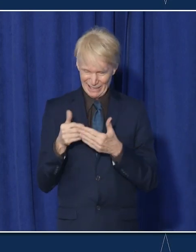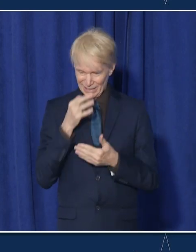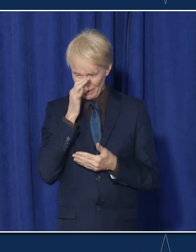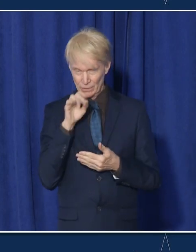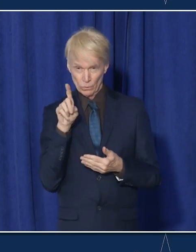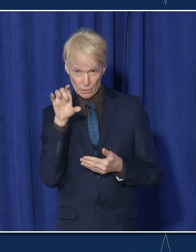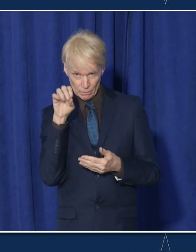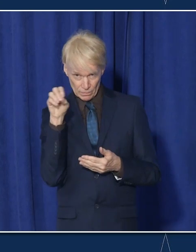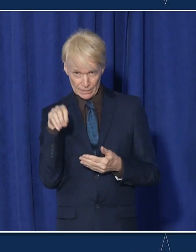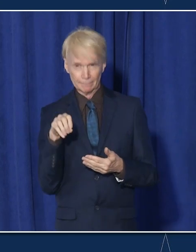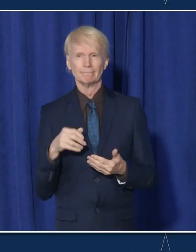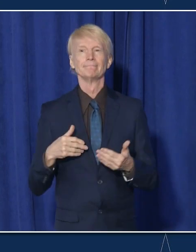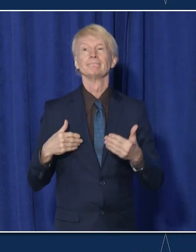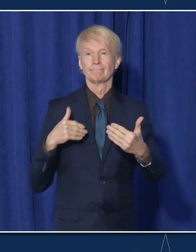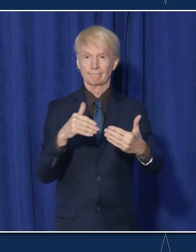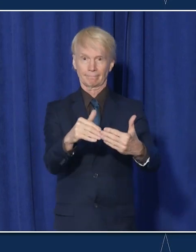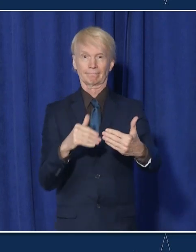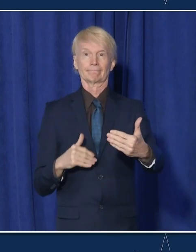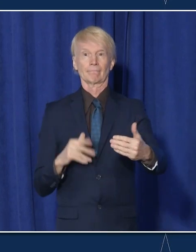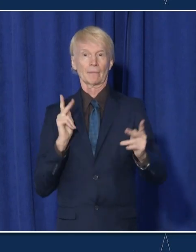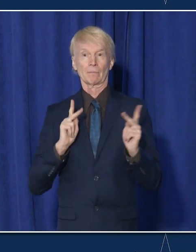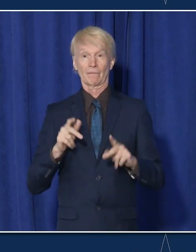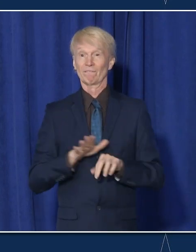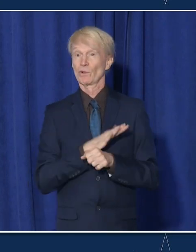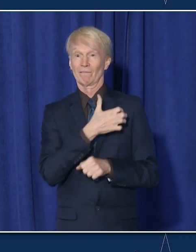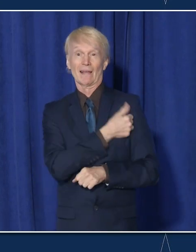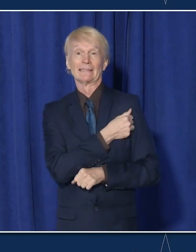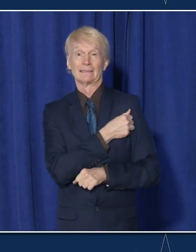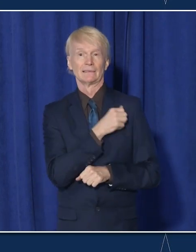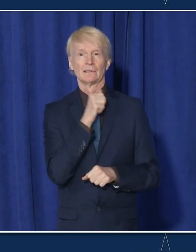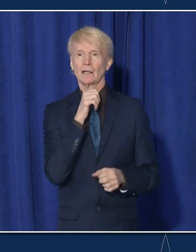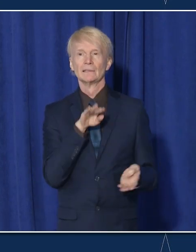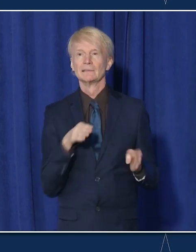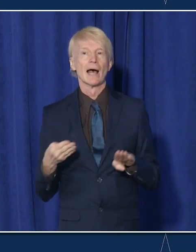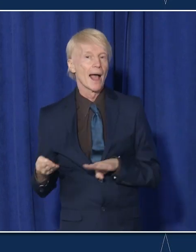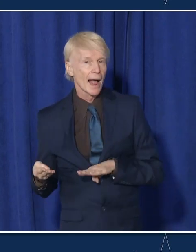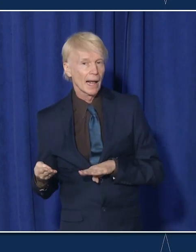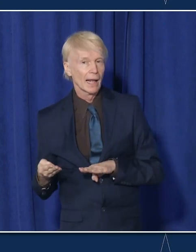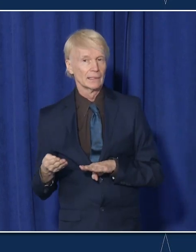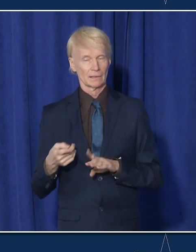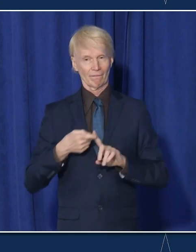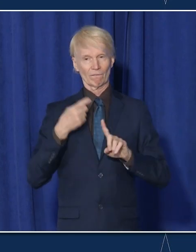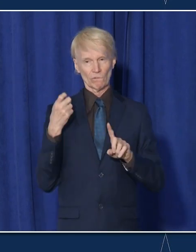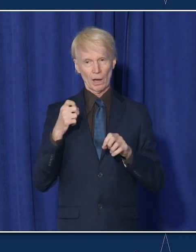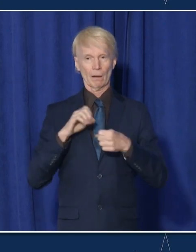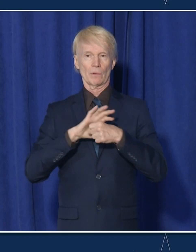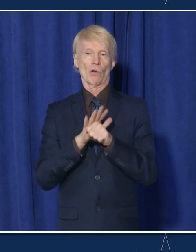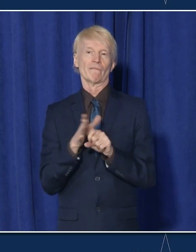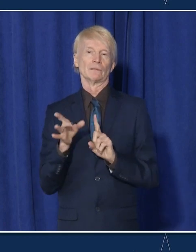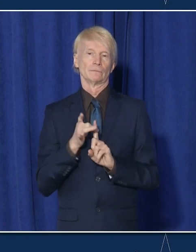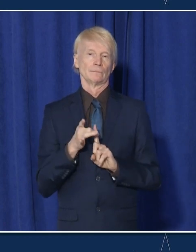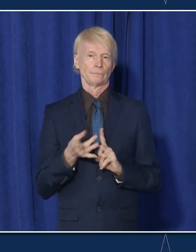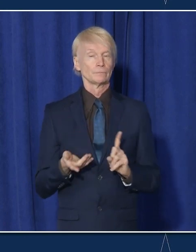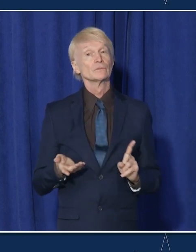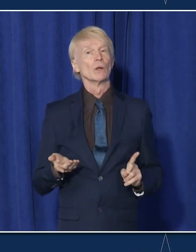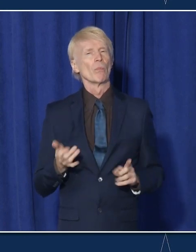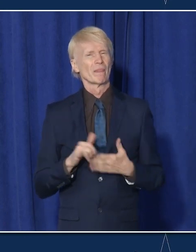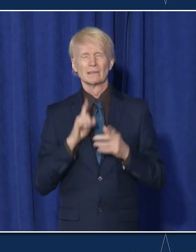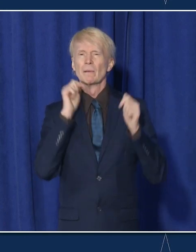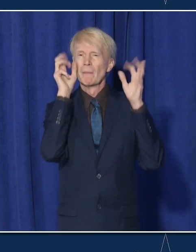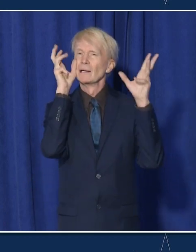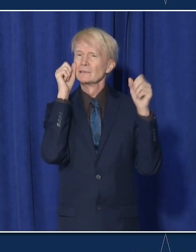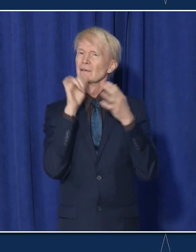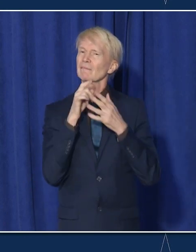99.97% of fully vaccinated Chicagoans have not subsequently died from COVID-19. This is an amazing